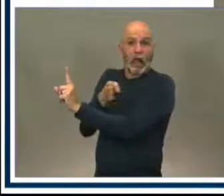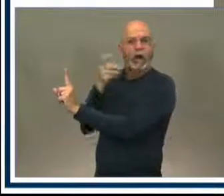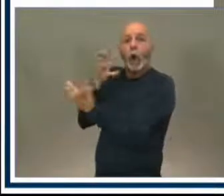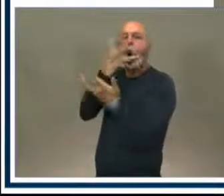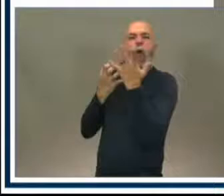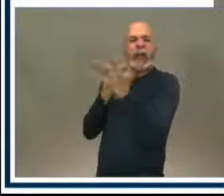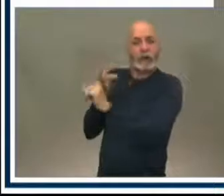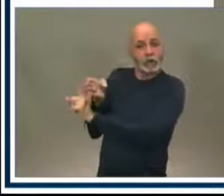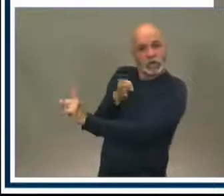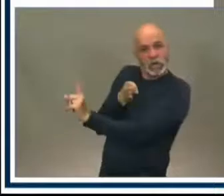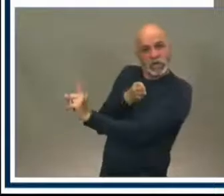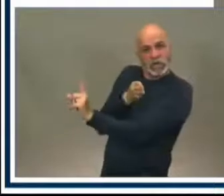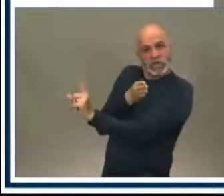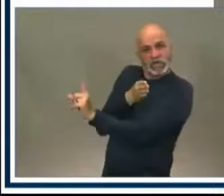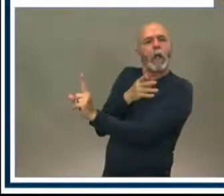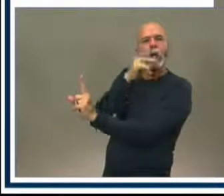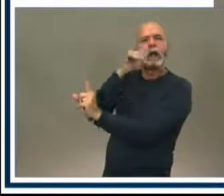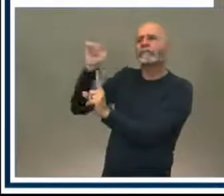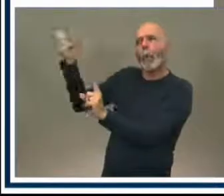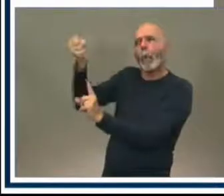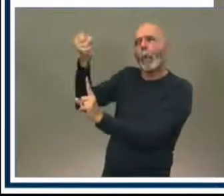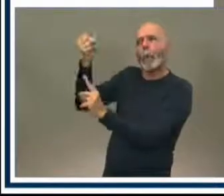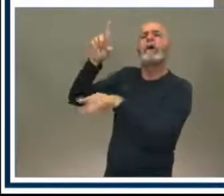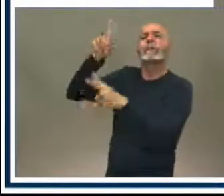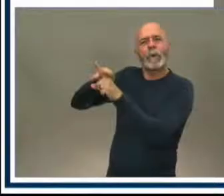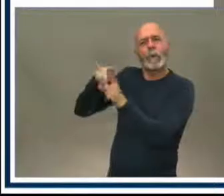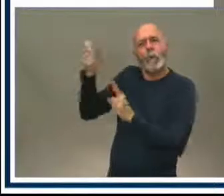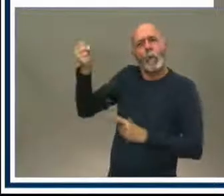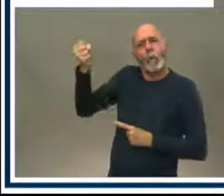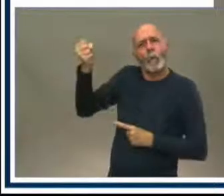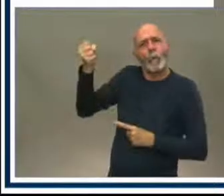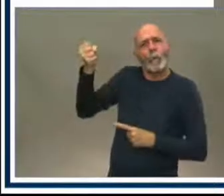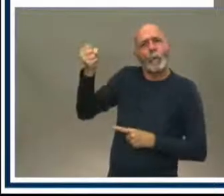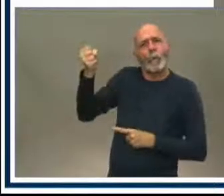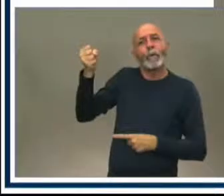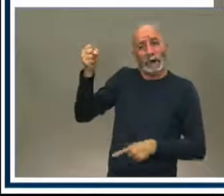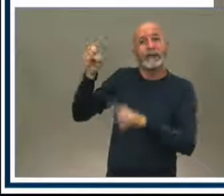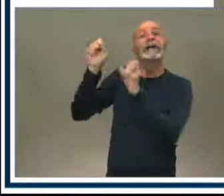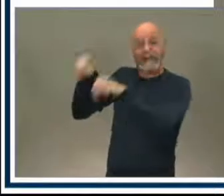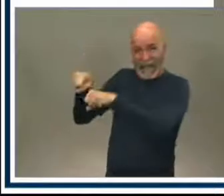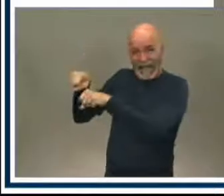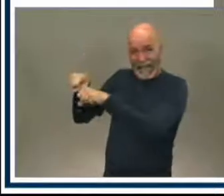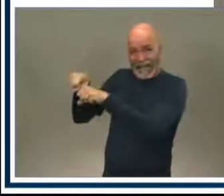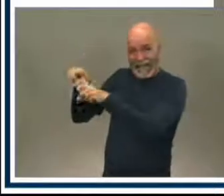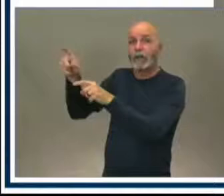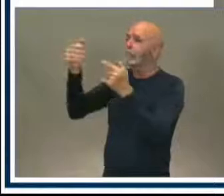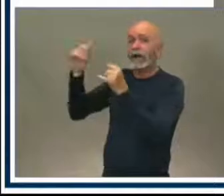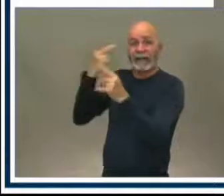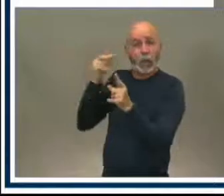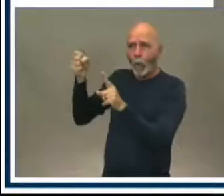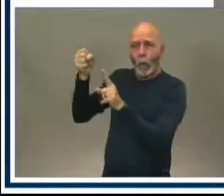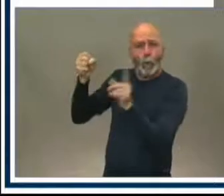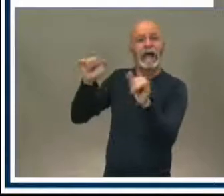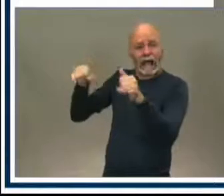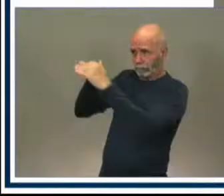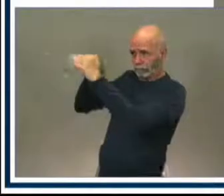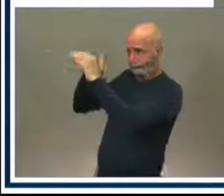want to wait the 8 weeks. My recommendation is that you wait the additional time to maximize your